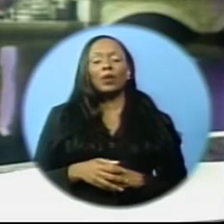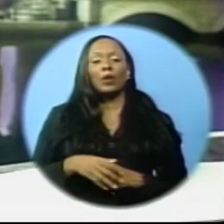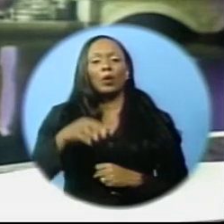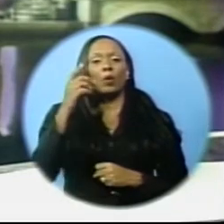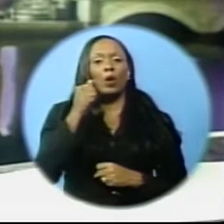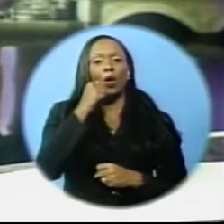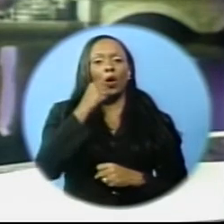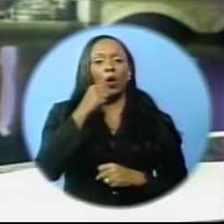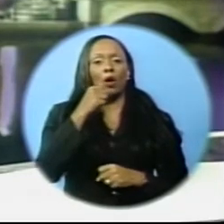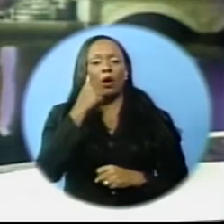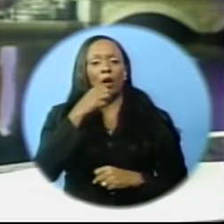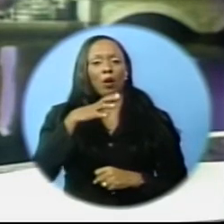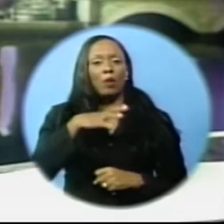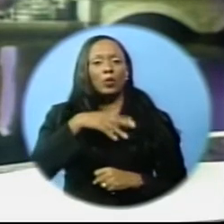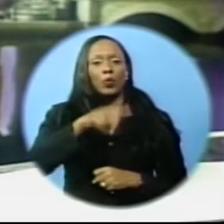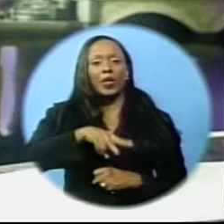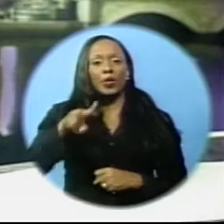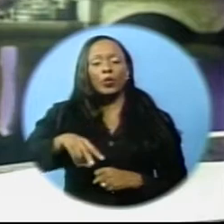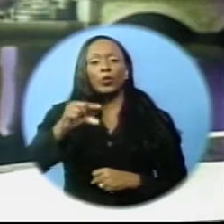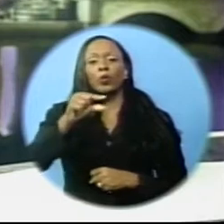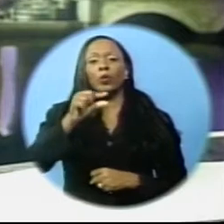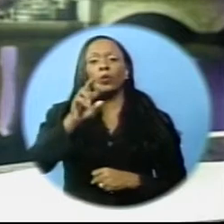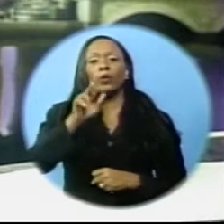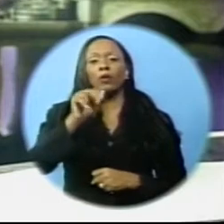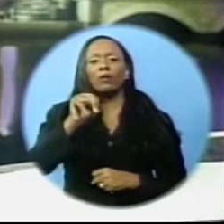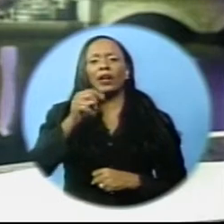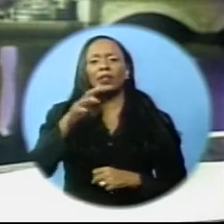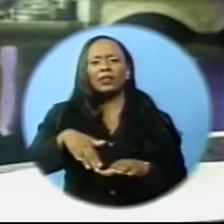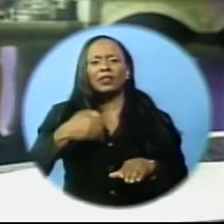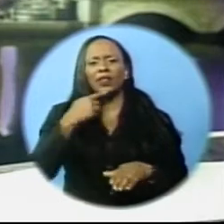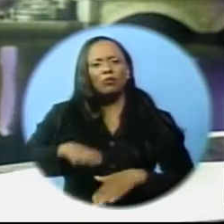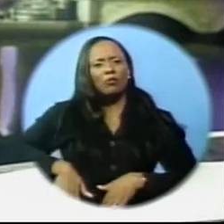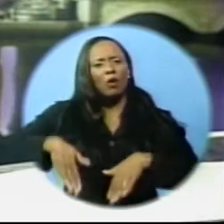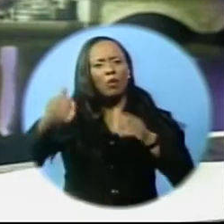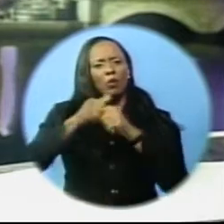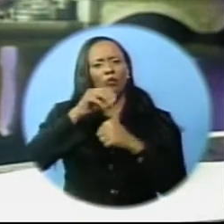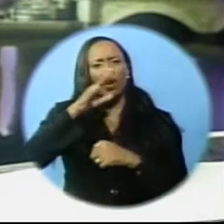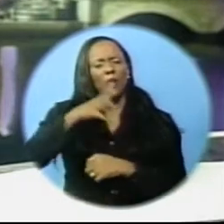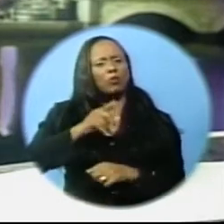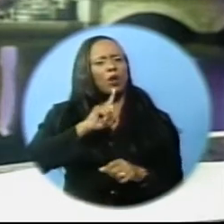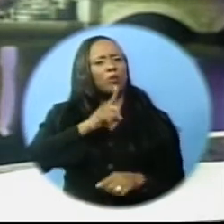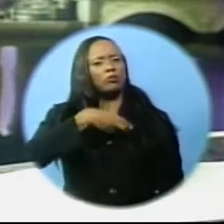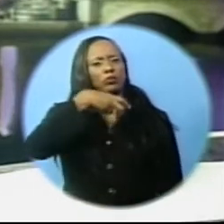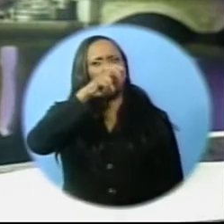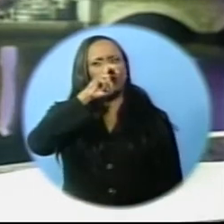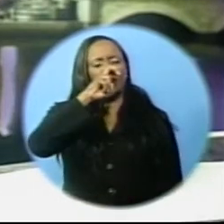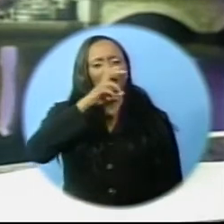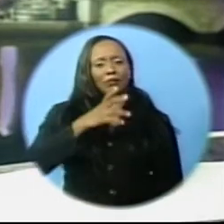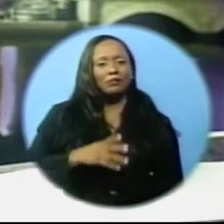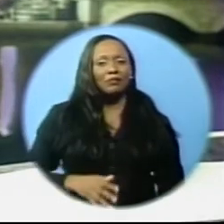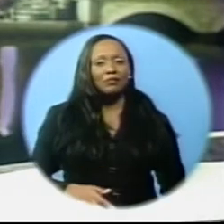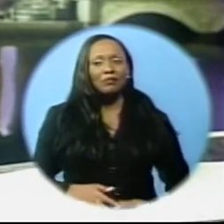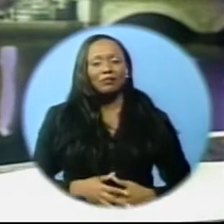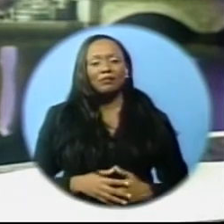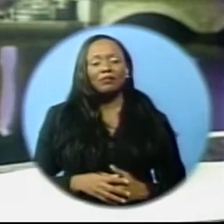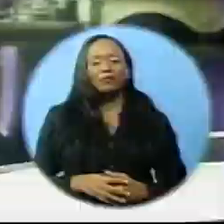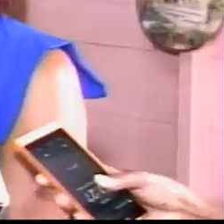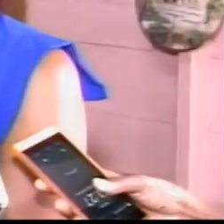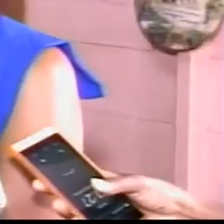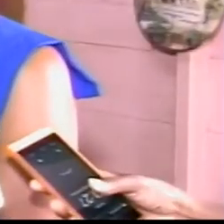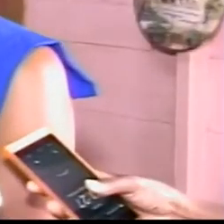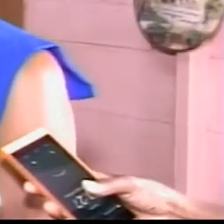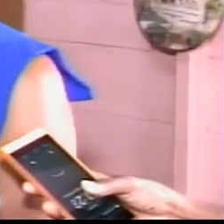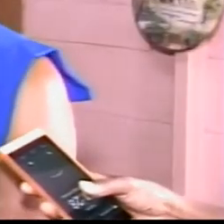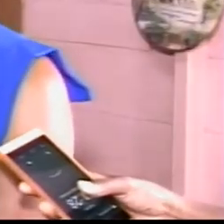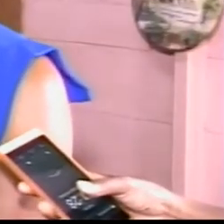Wilkinson, one of Doris's 22 grandchildren, says growing up with her grandmother was always very strict. I never got